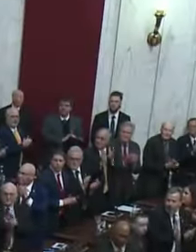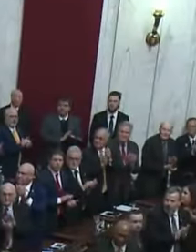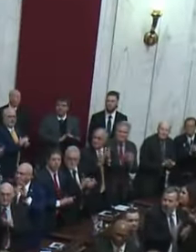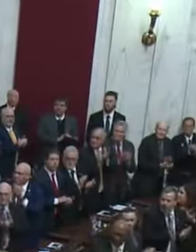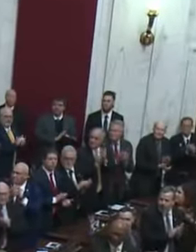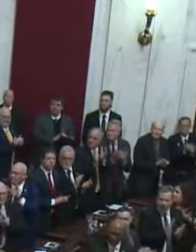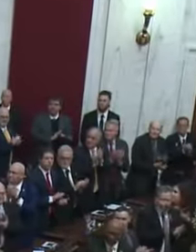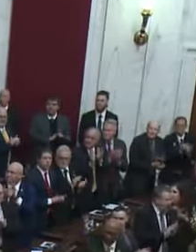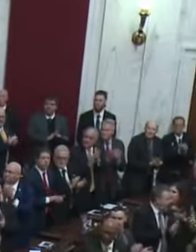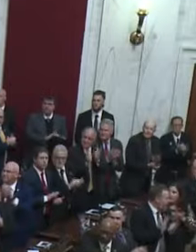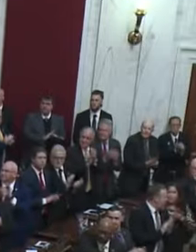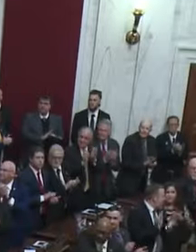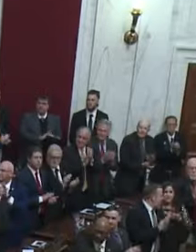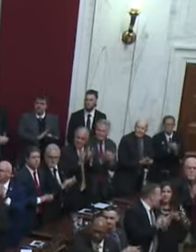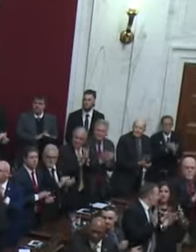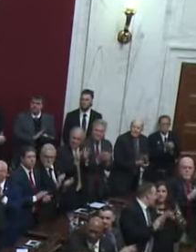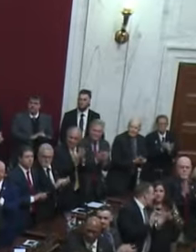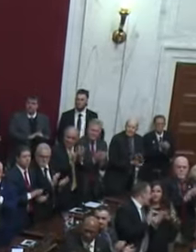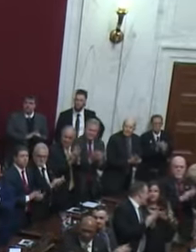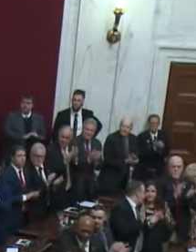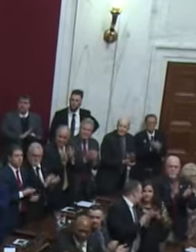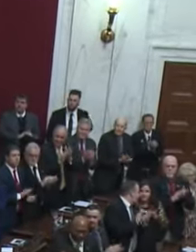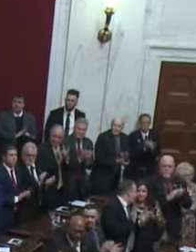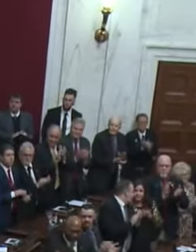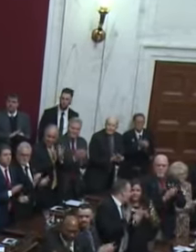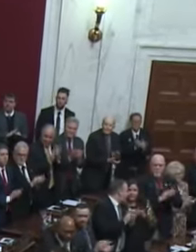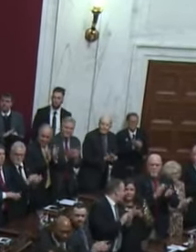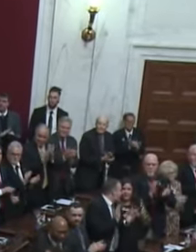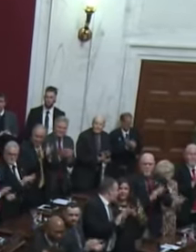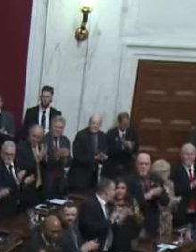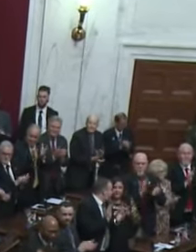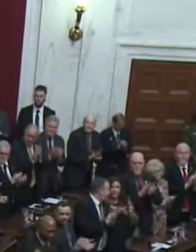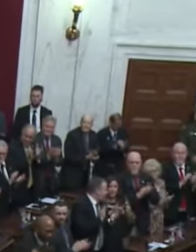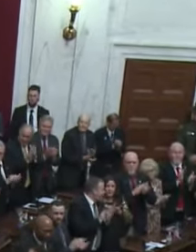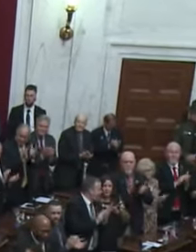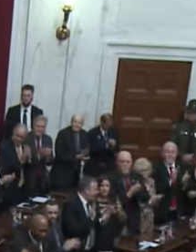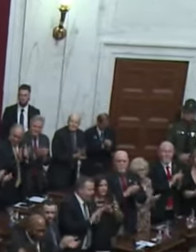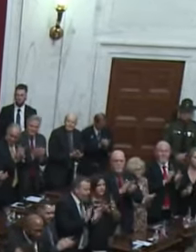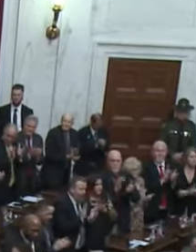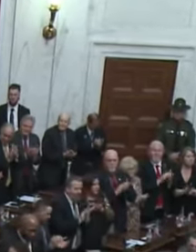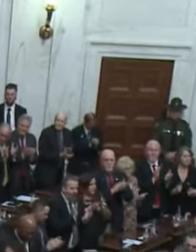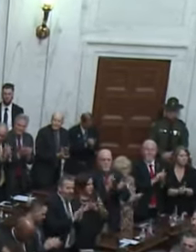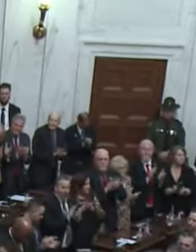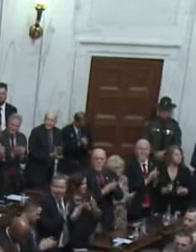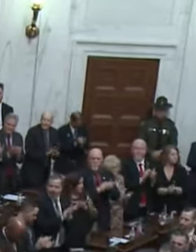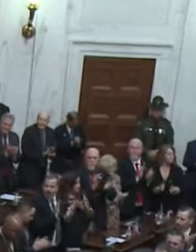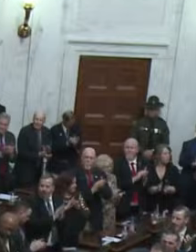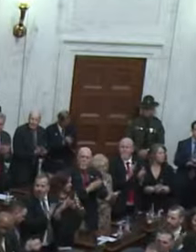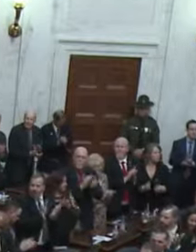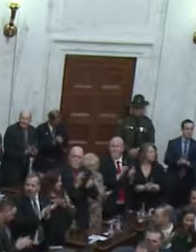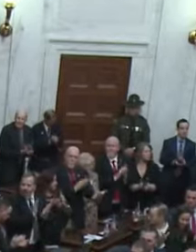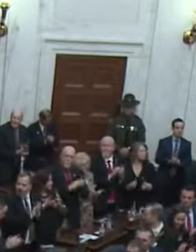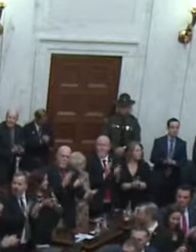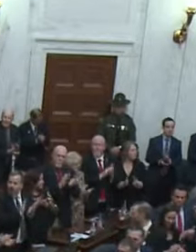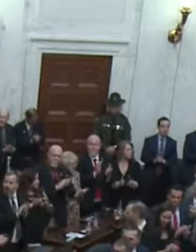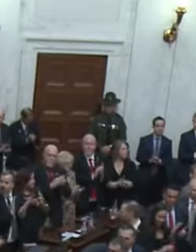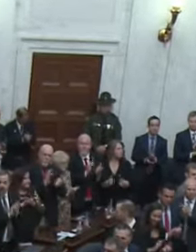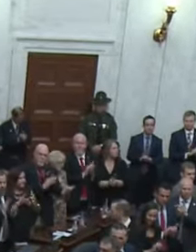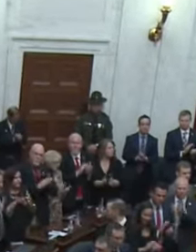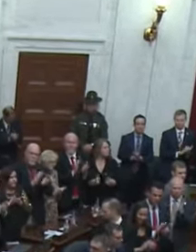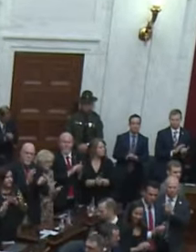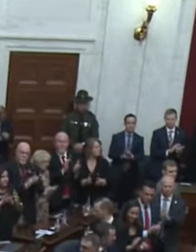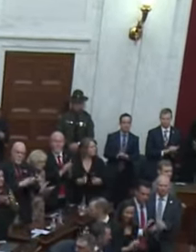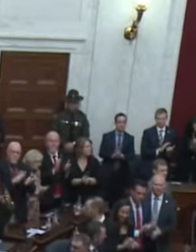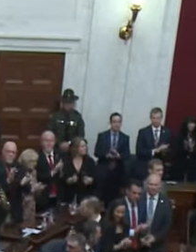dollars in economic development projects from major corporations like LG, Nucor Steel, and Berkshire Hathaway. Judging